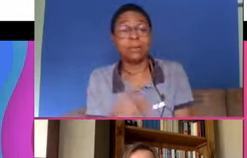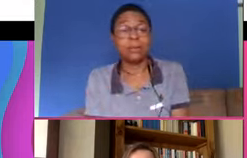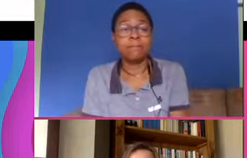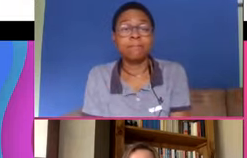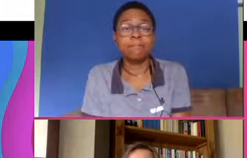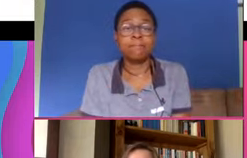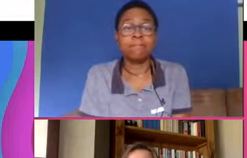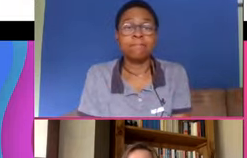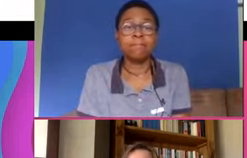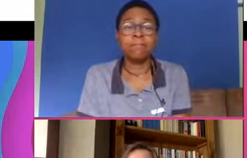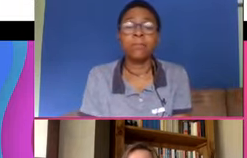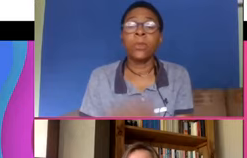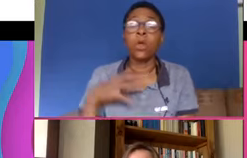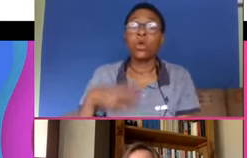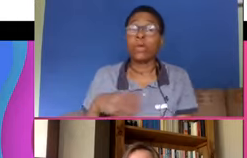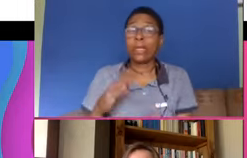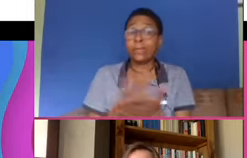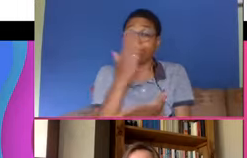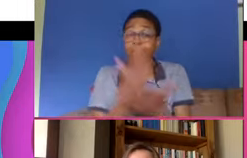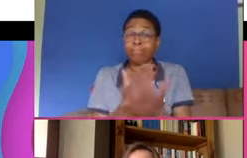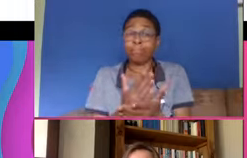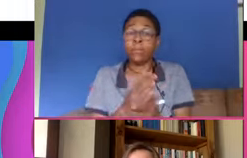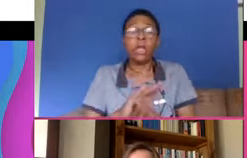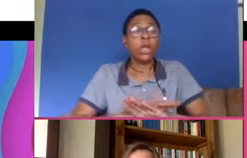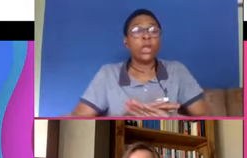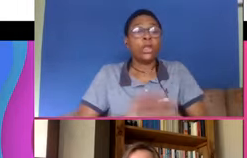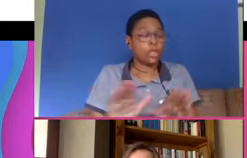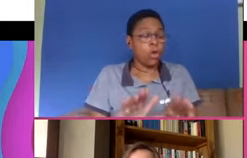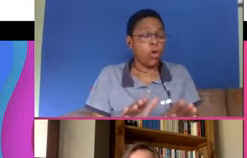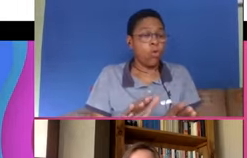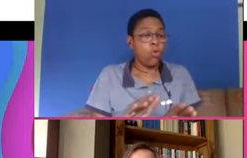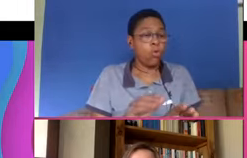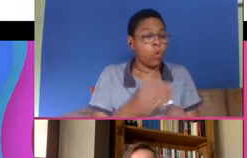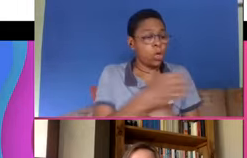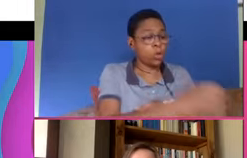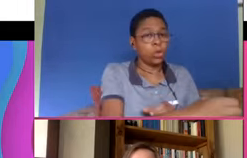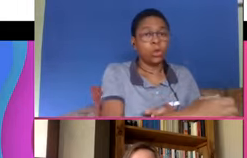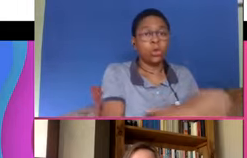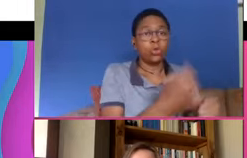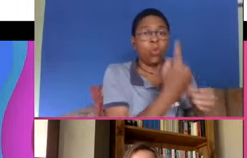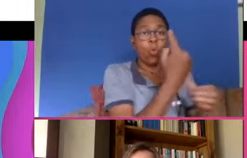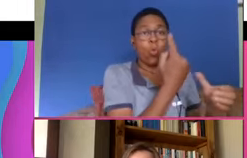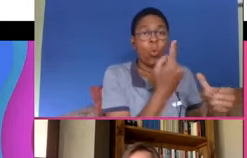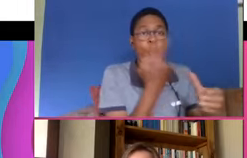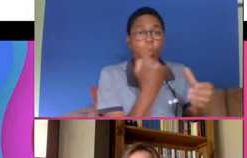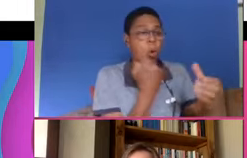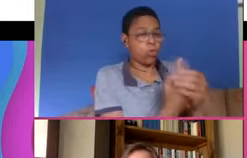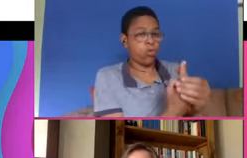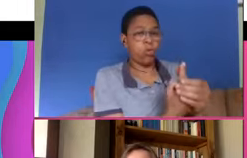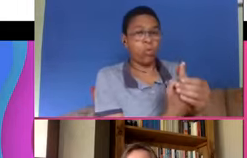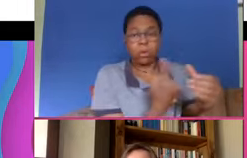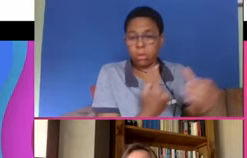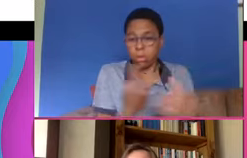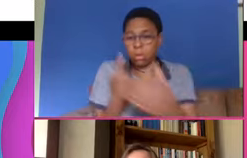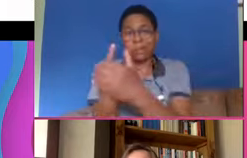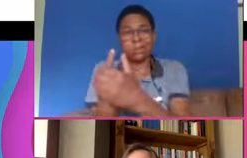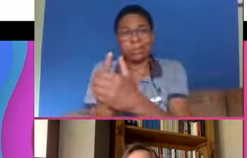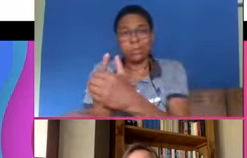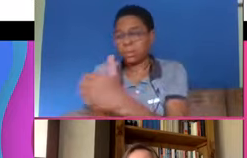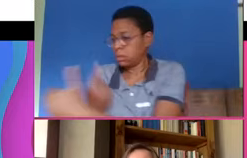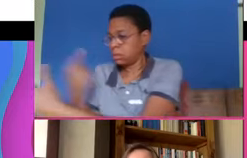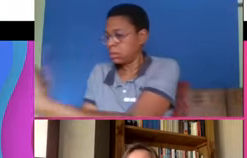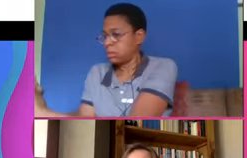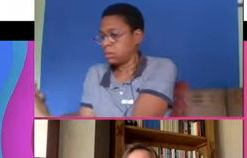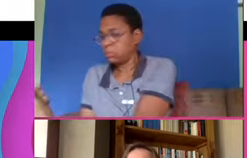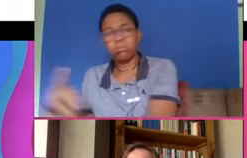Ensuring that there is no swapping between designated fixed teams. This is to reduce the risk of whole team impact in the